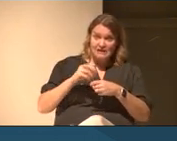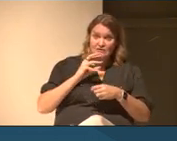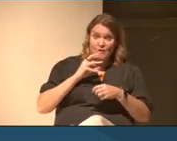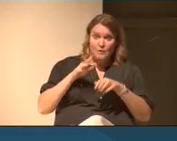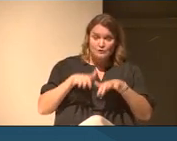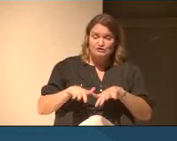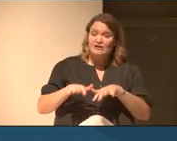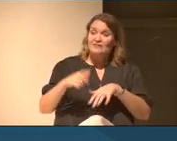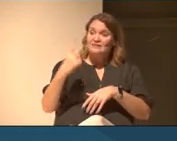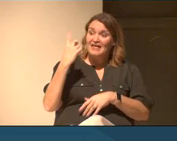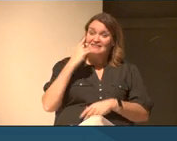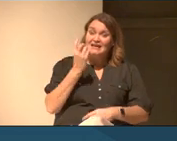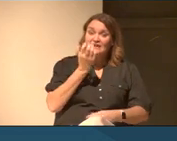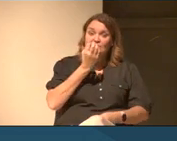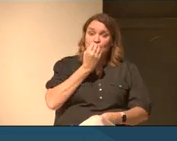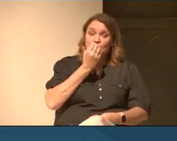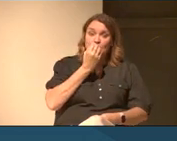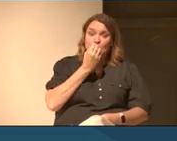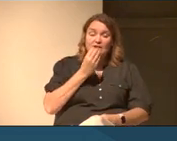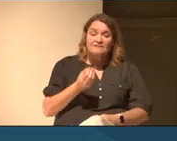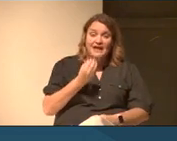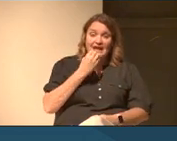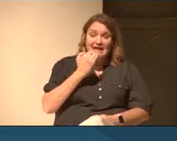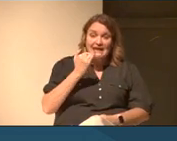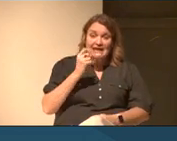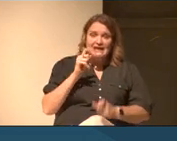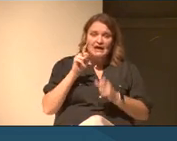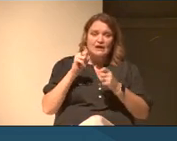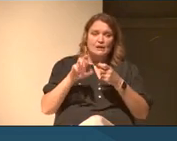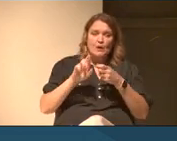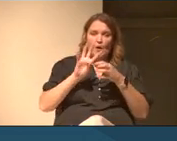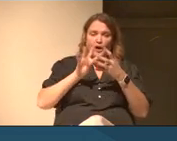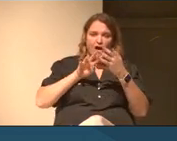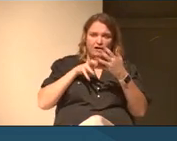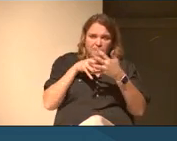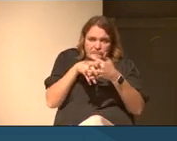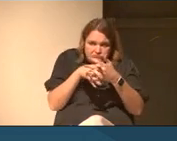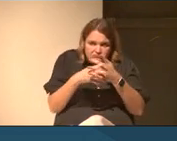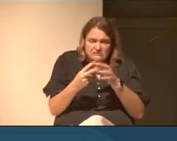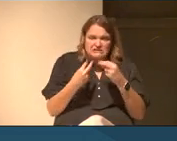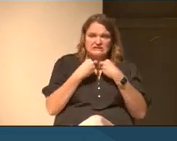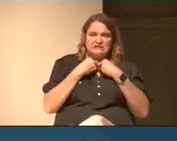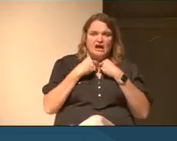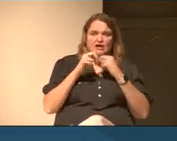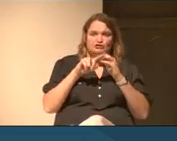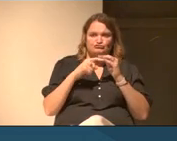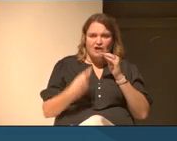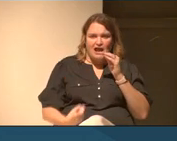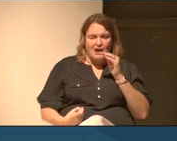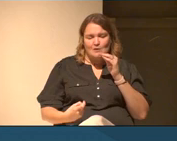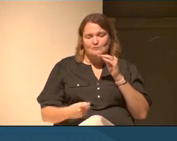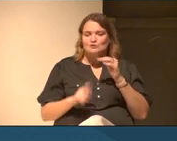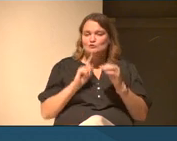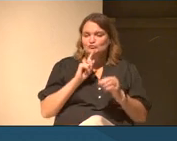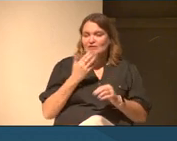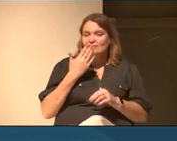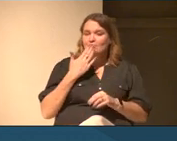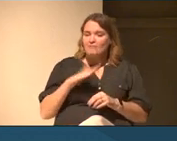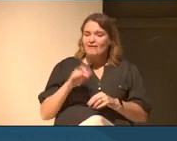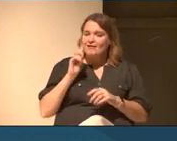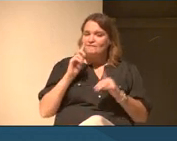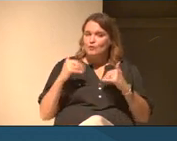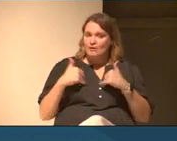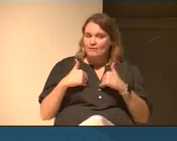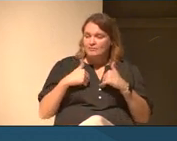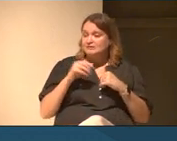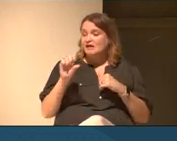thinking that they mistake it for food, or they get entangled with it and drown. So it's definitely not a good thing. And of course, the other thing we're